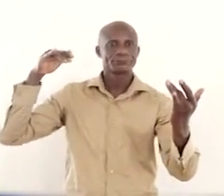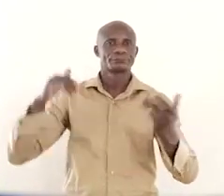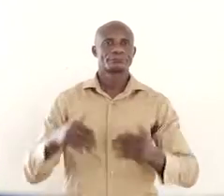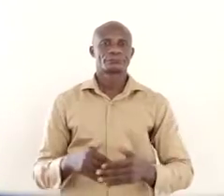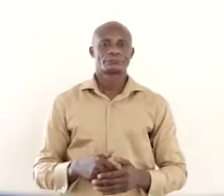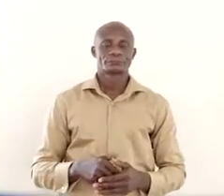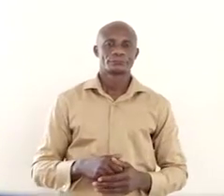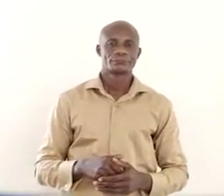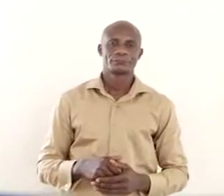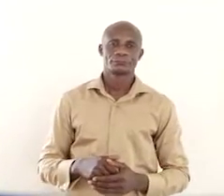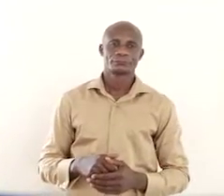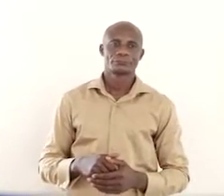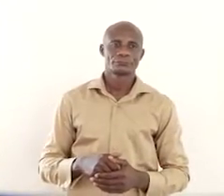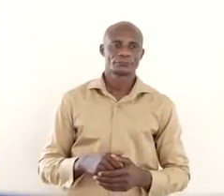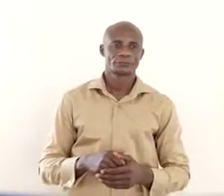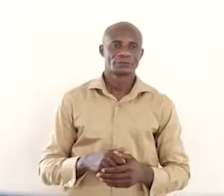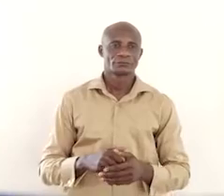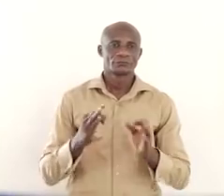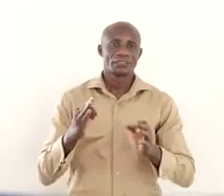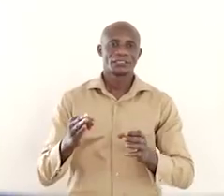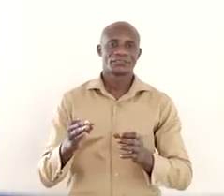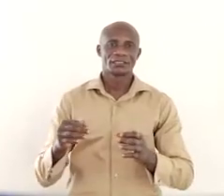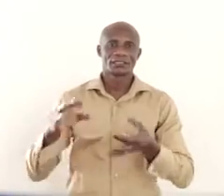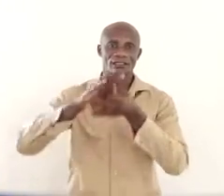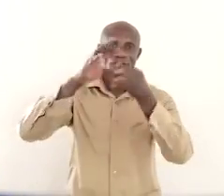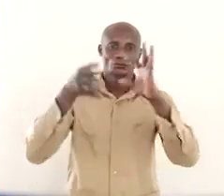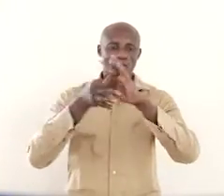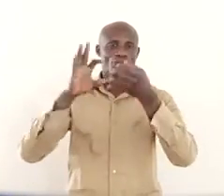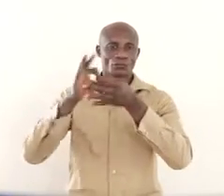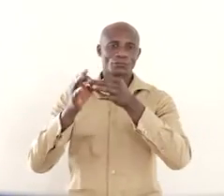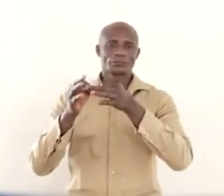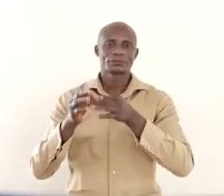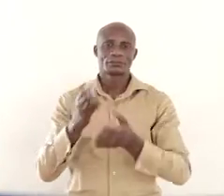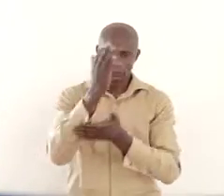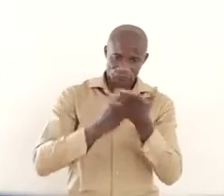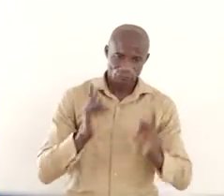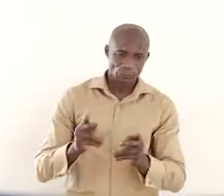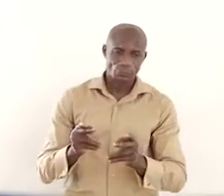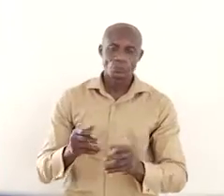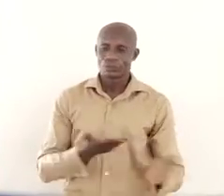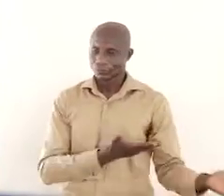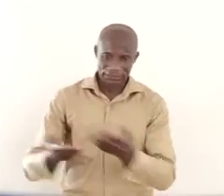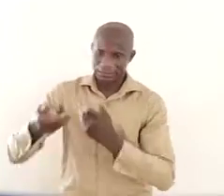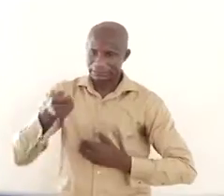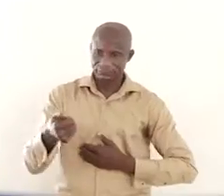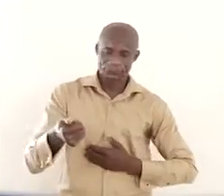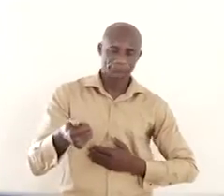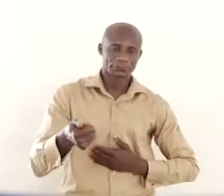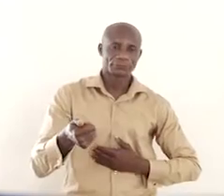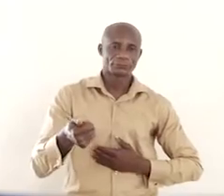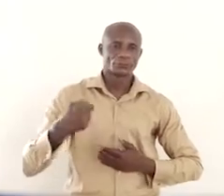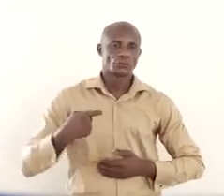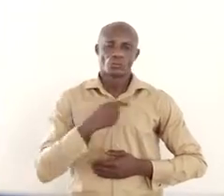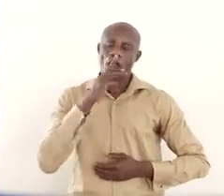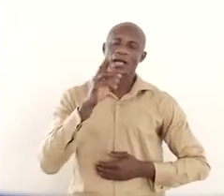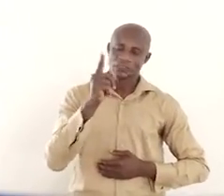now we carry the torch of hope. You know, when they are doing Olympics, they will carry the torch. Some people will carry the torch and travel many places, isn't it, in that